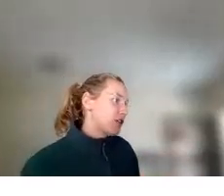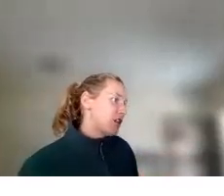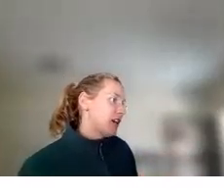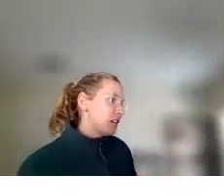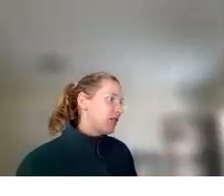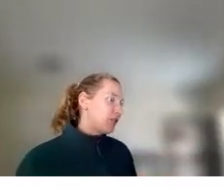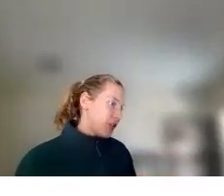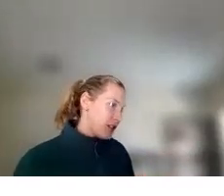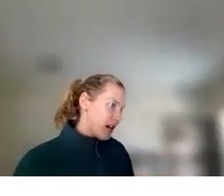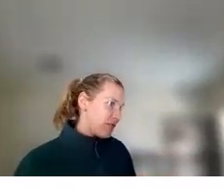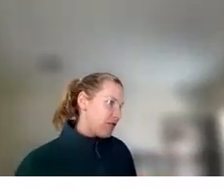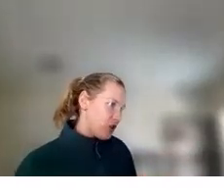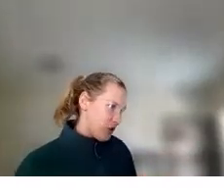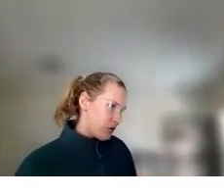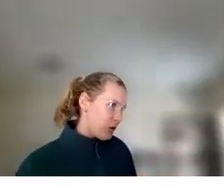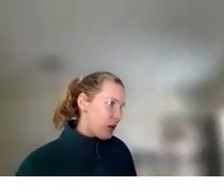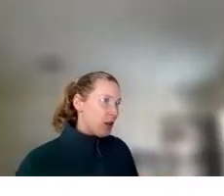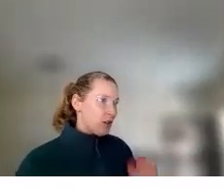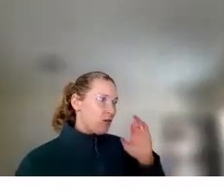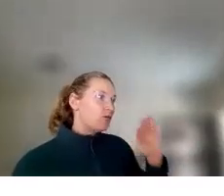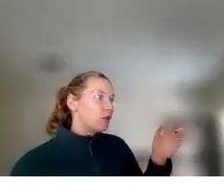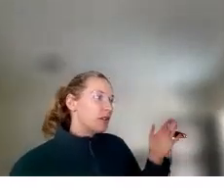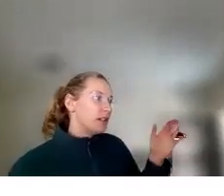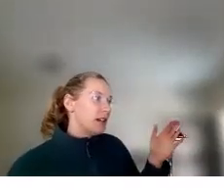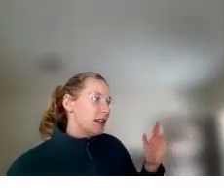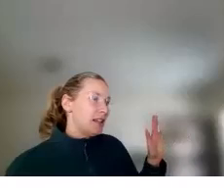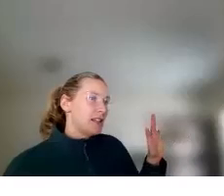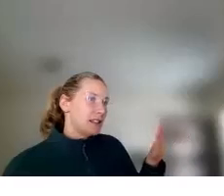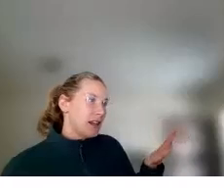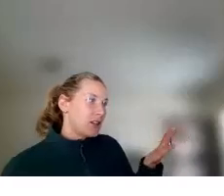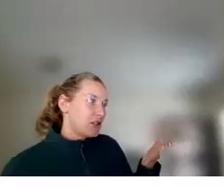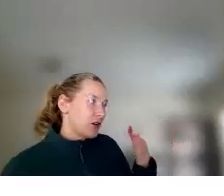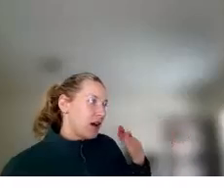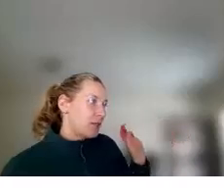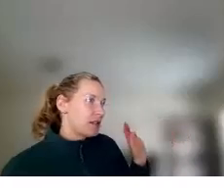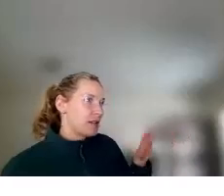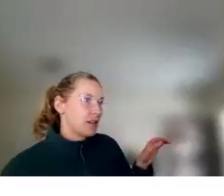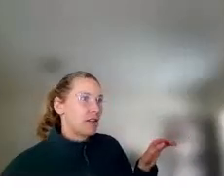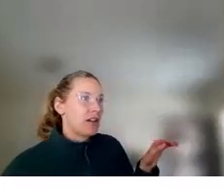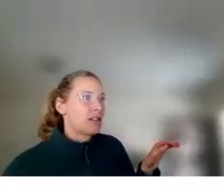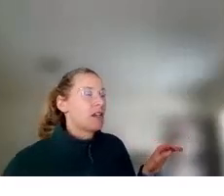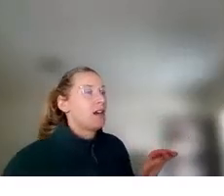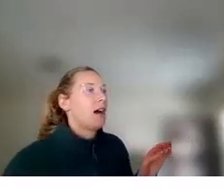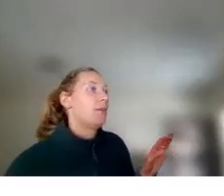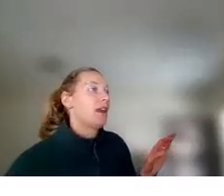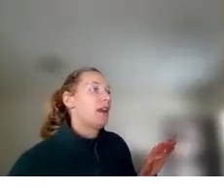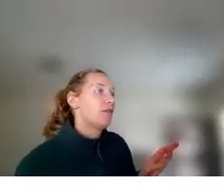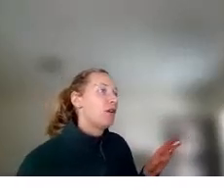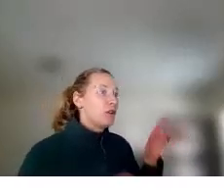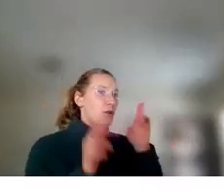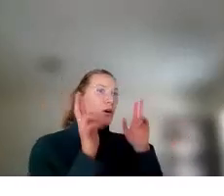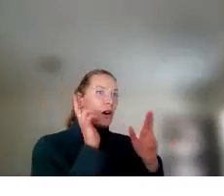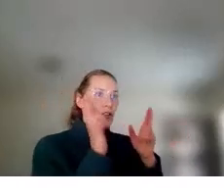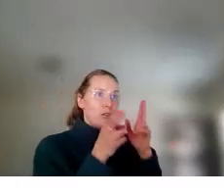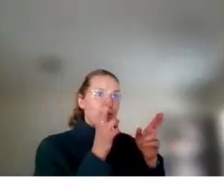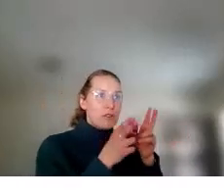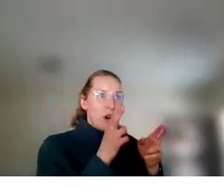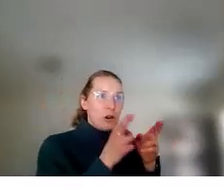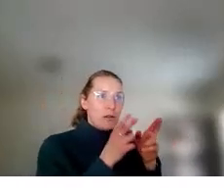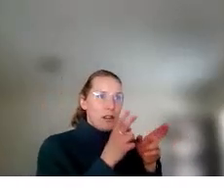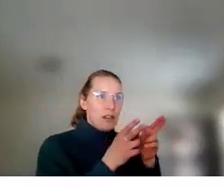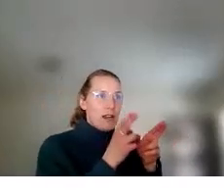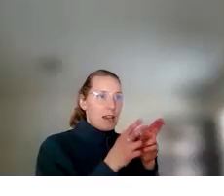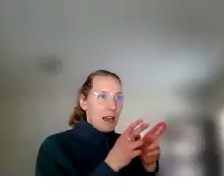PAR creation at the first half of June to avoid any delays or gaps in service. If you